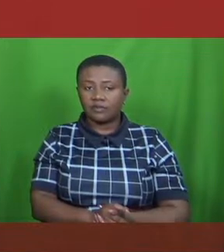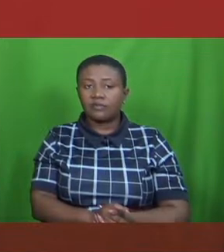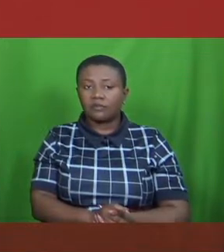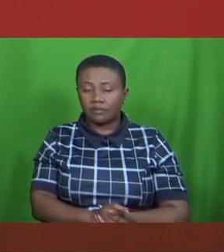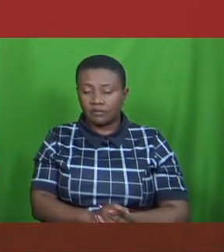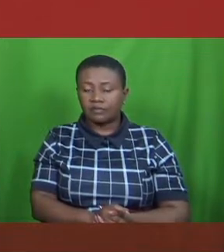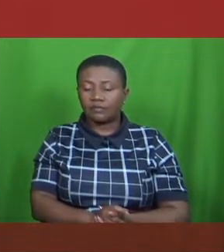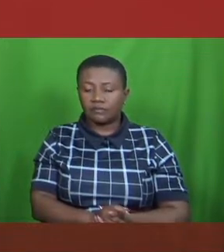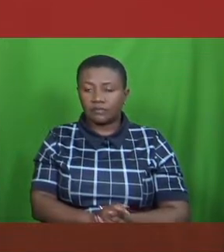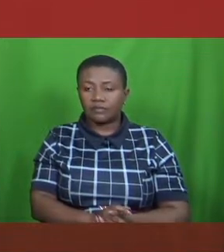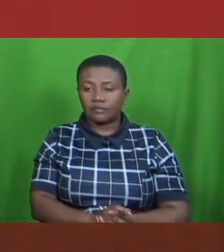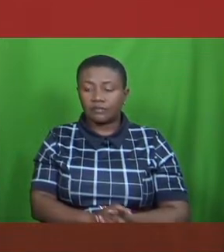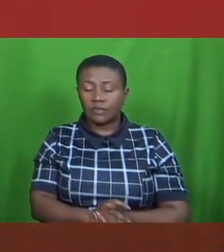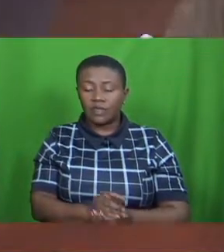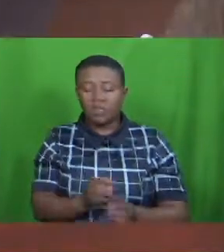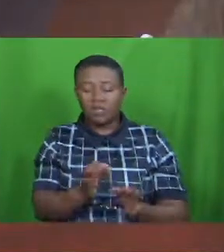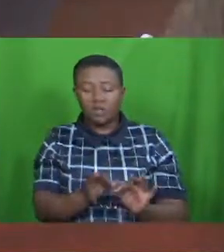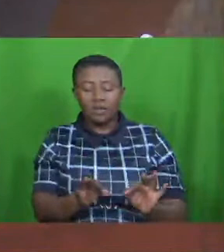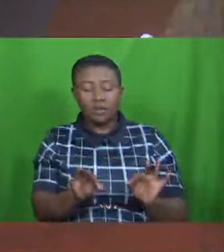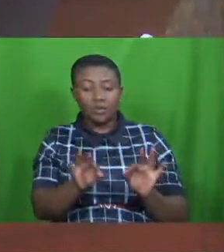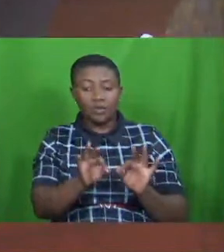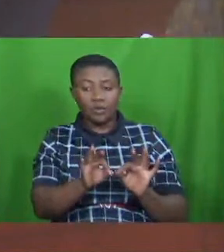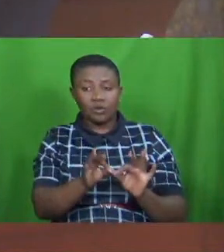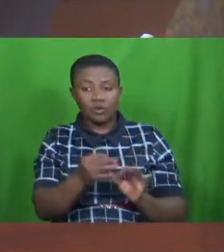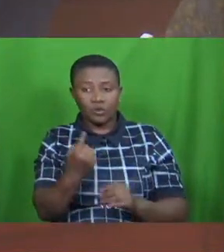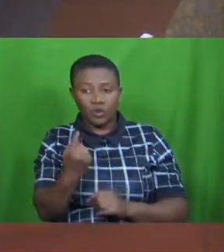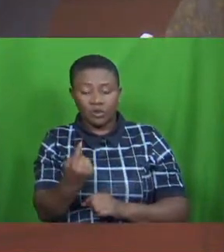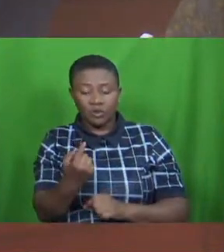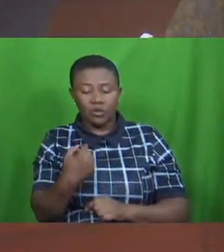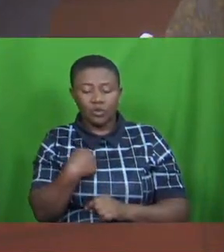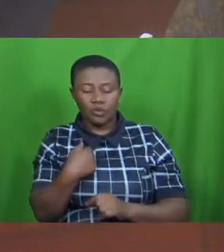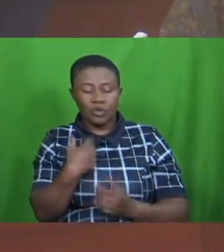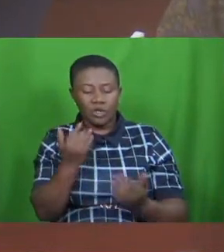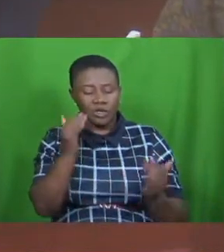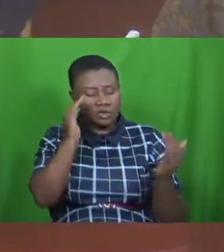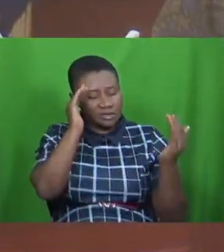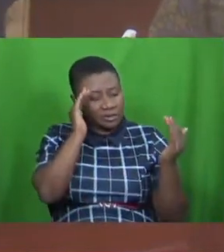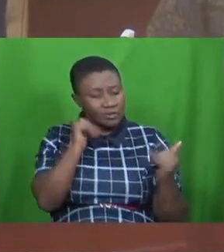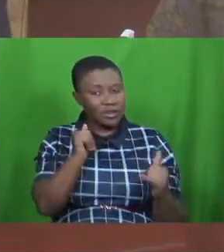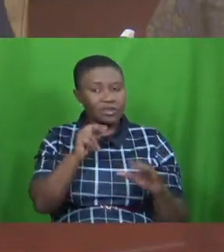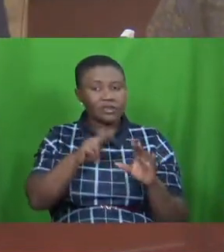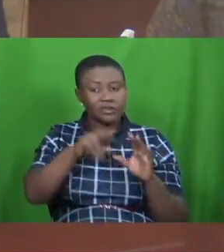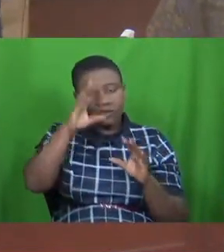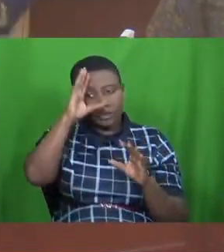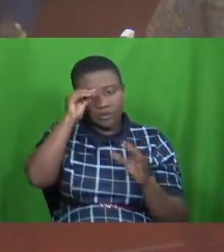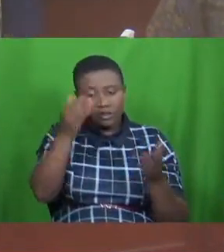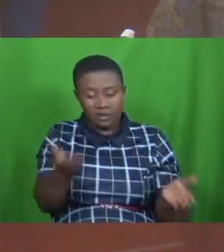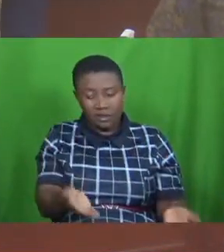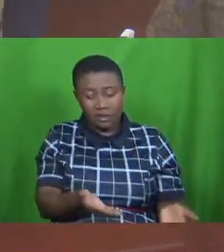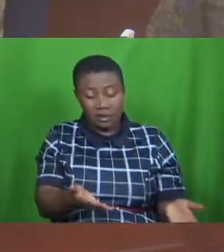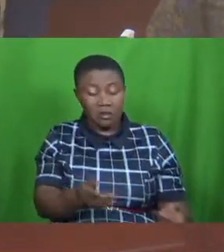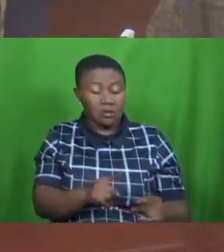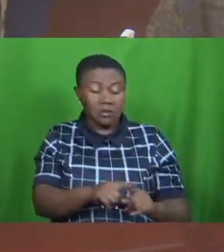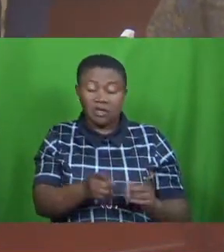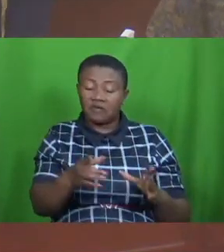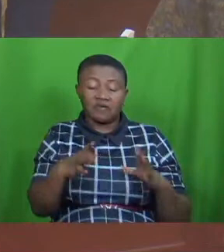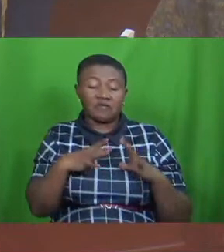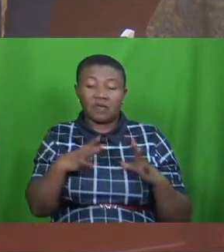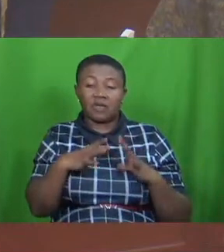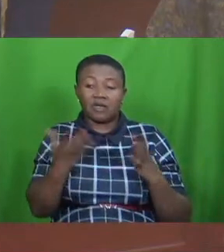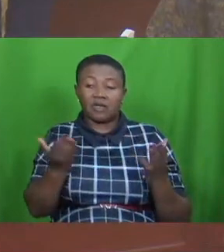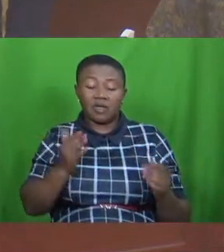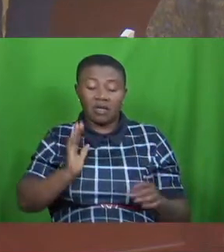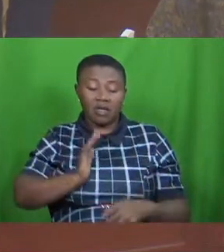motion is a very important one. We expected the chairman to be here. But more than that, our Honorable Chief